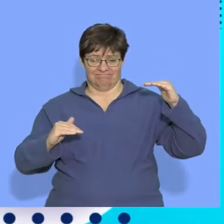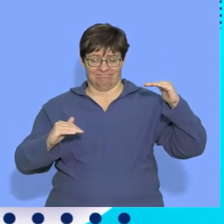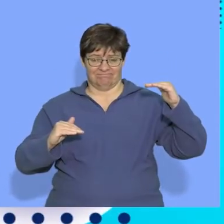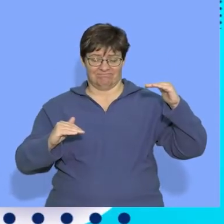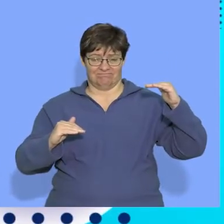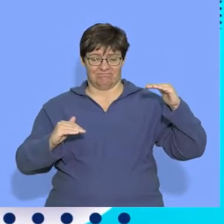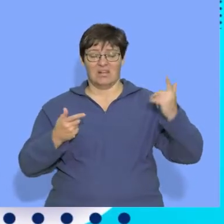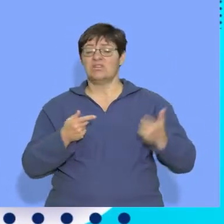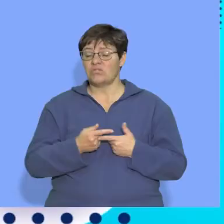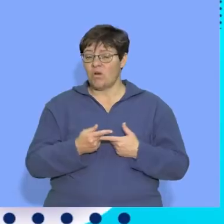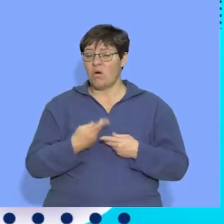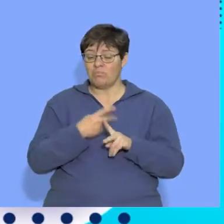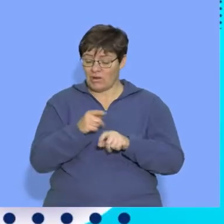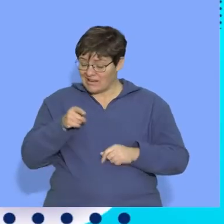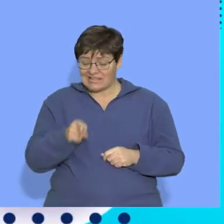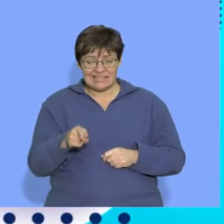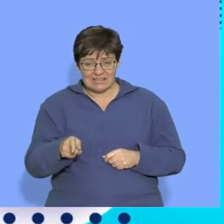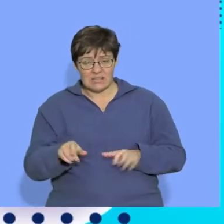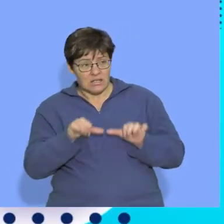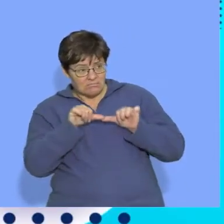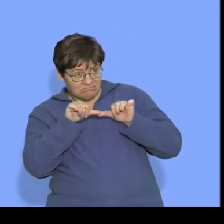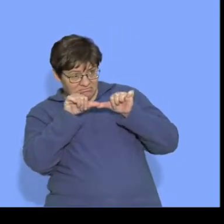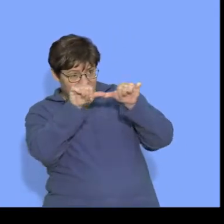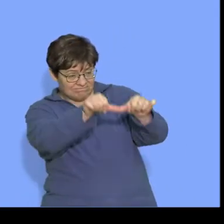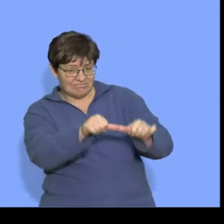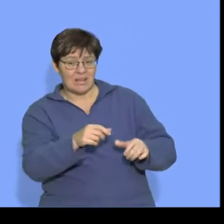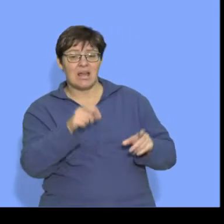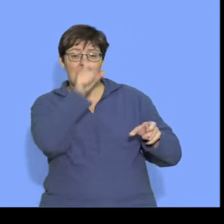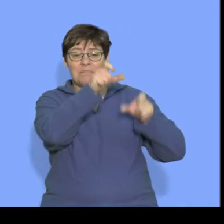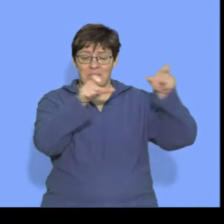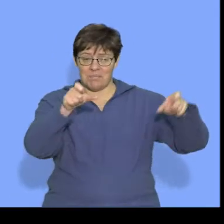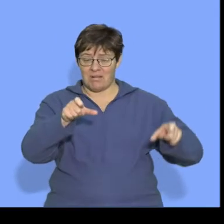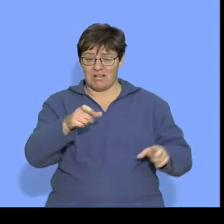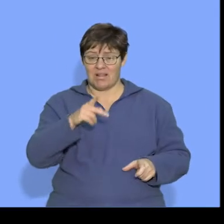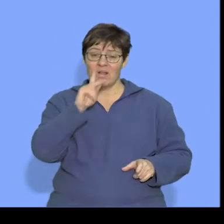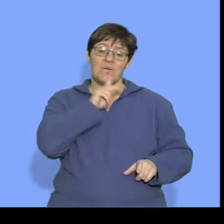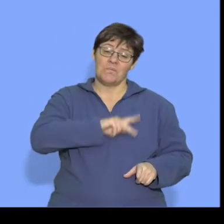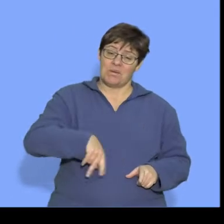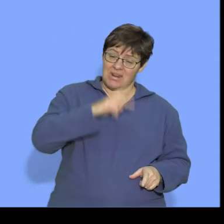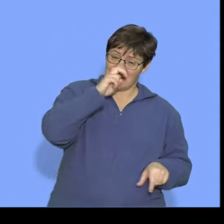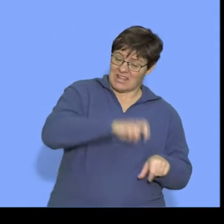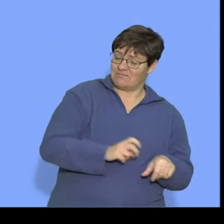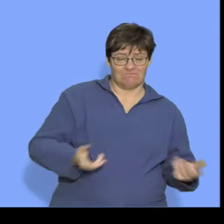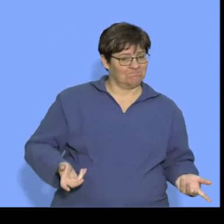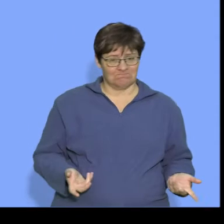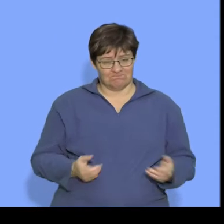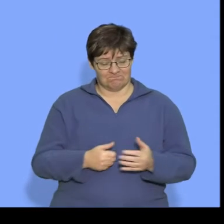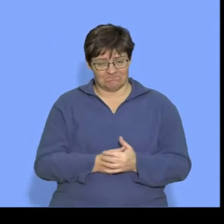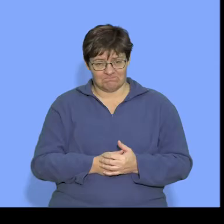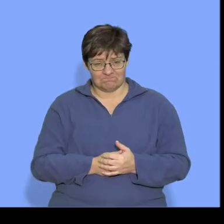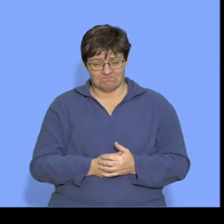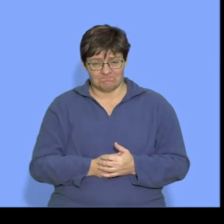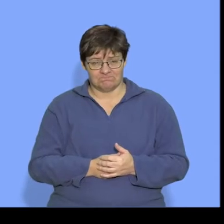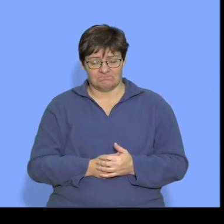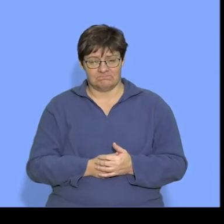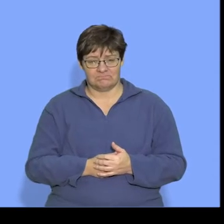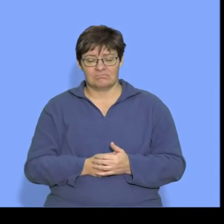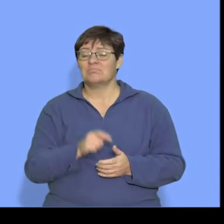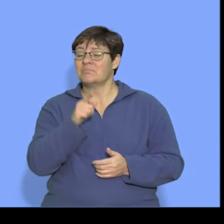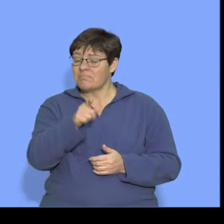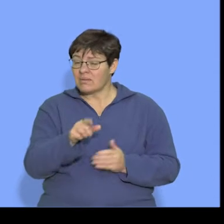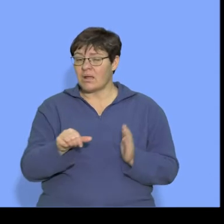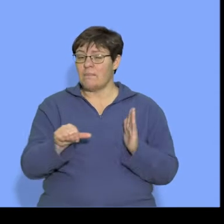food will not be able to sustain the future demands of the population. And so that's a